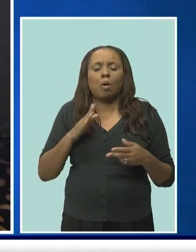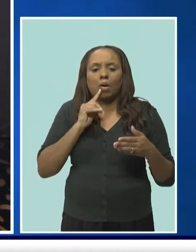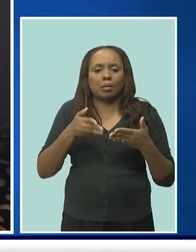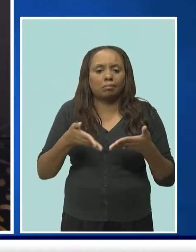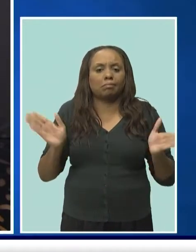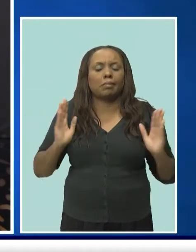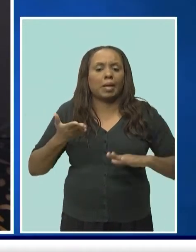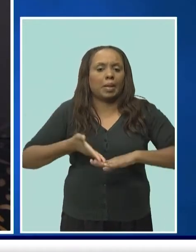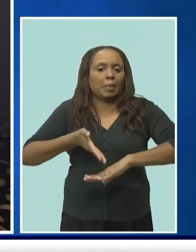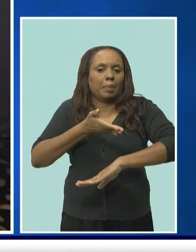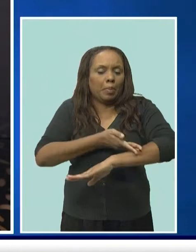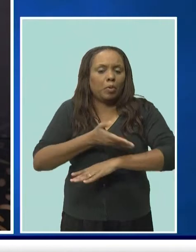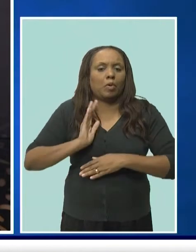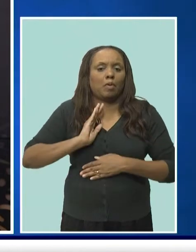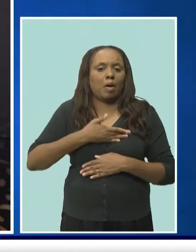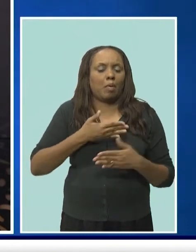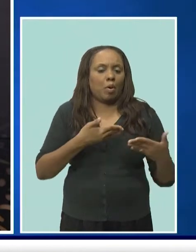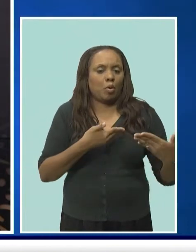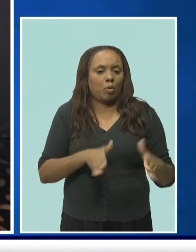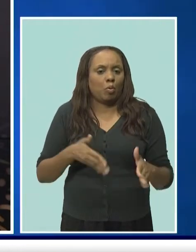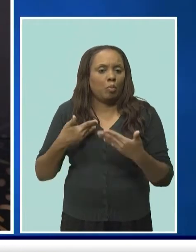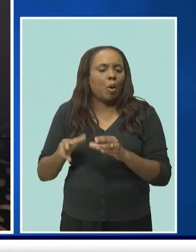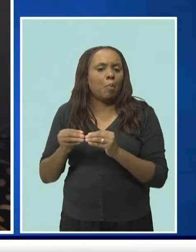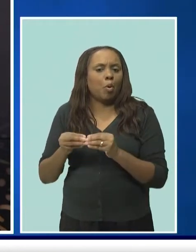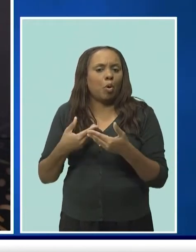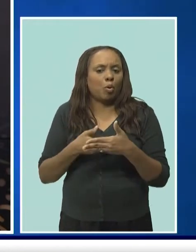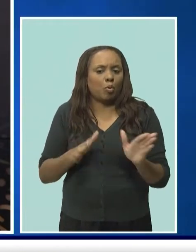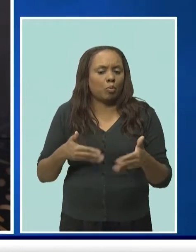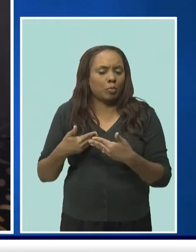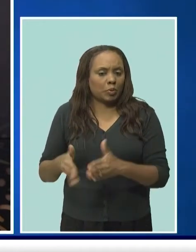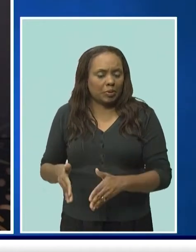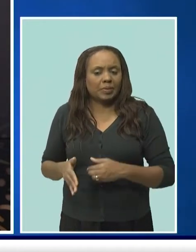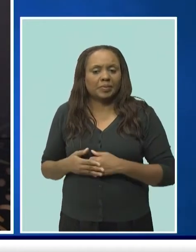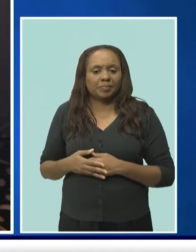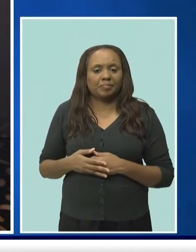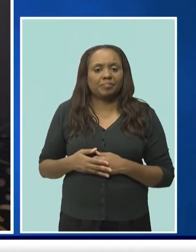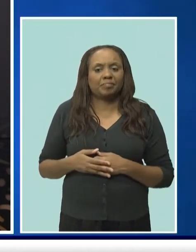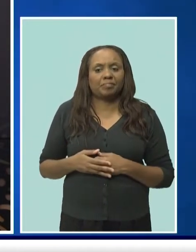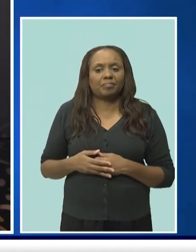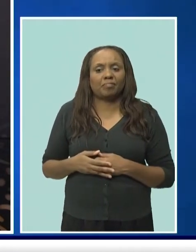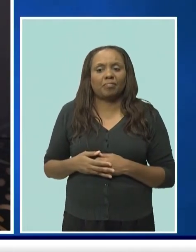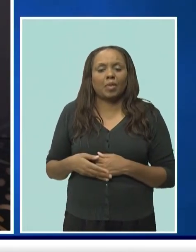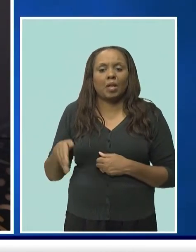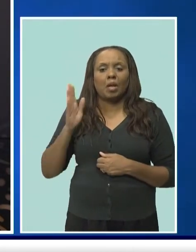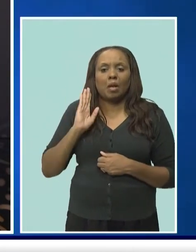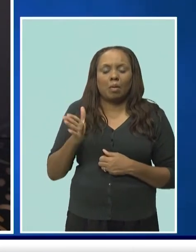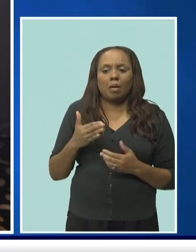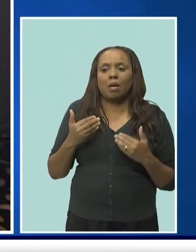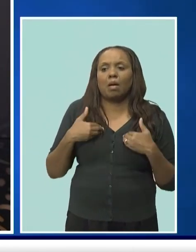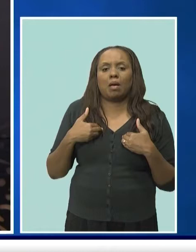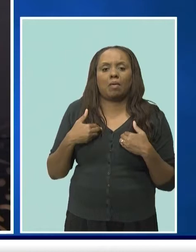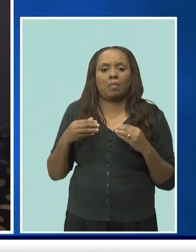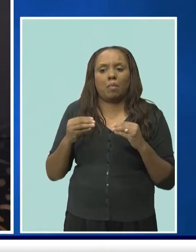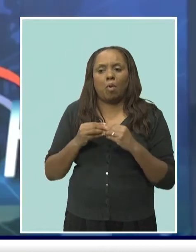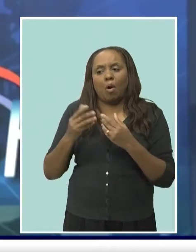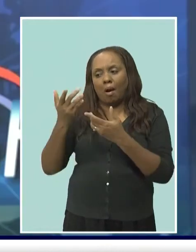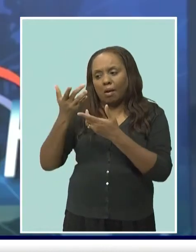room stock. That, combined with a renewed thrust for our attractions.